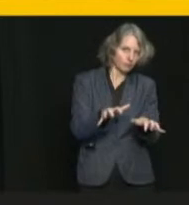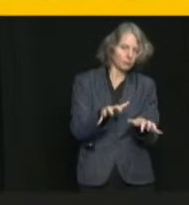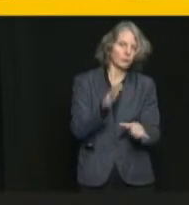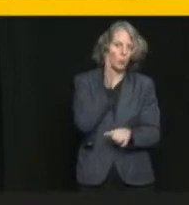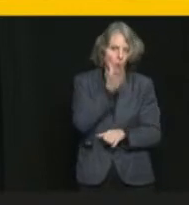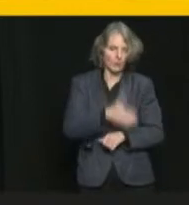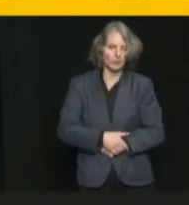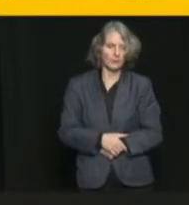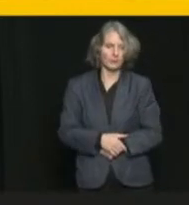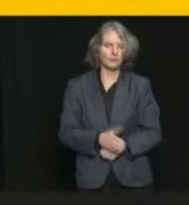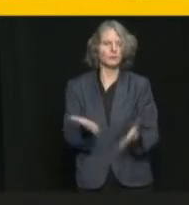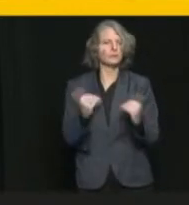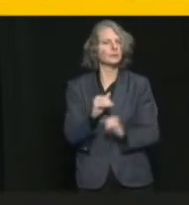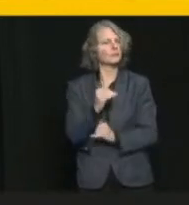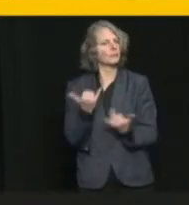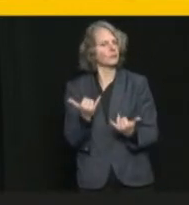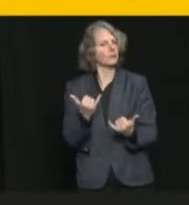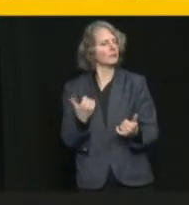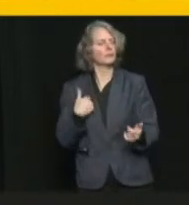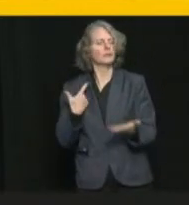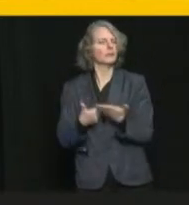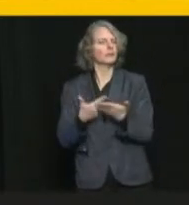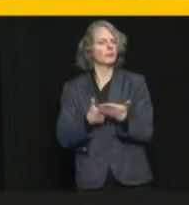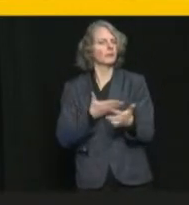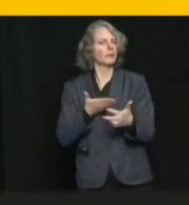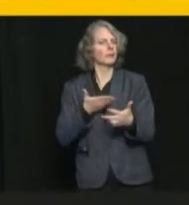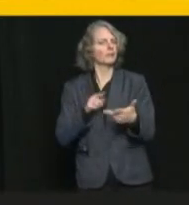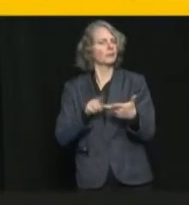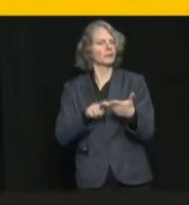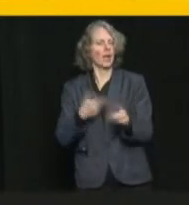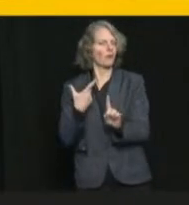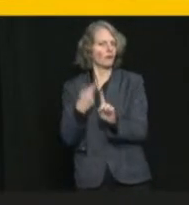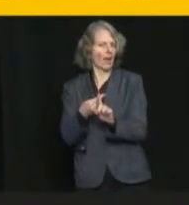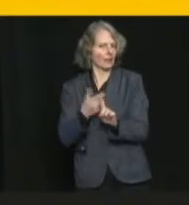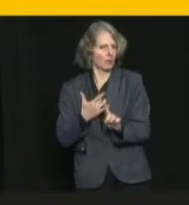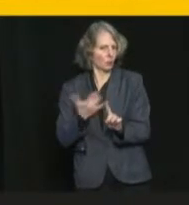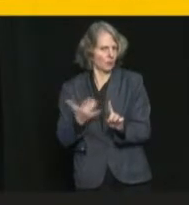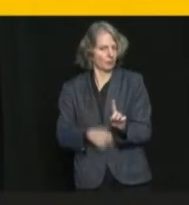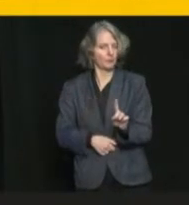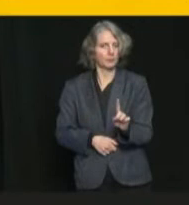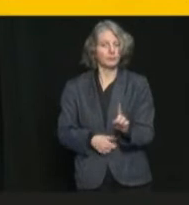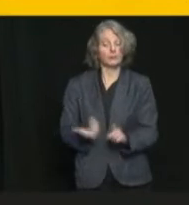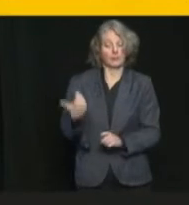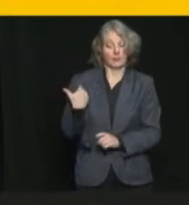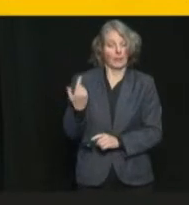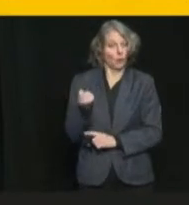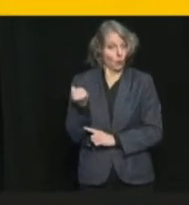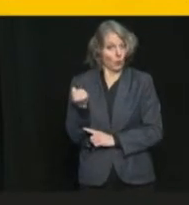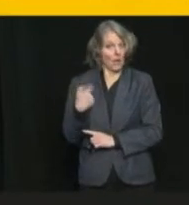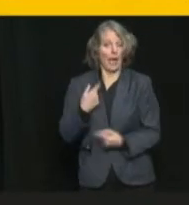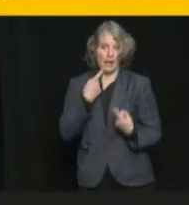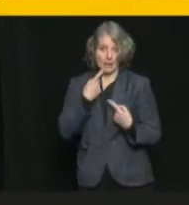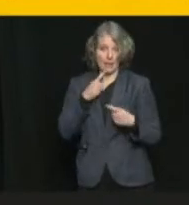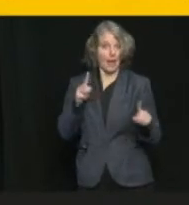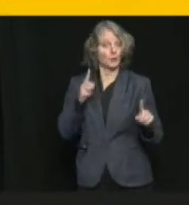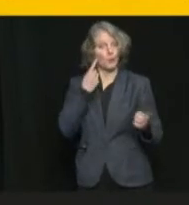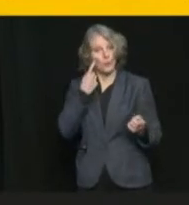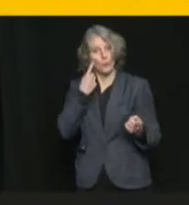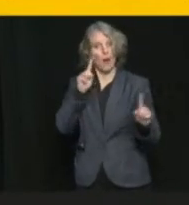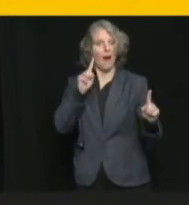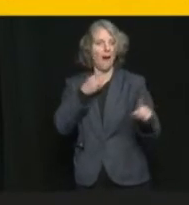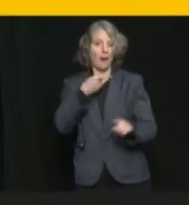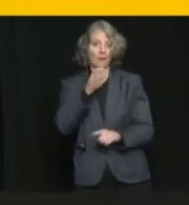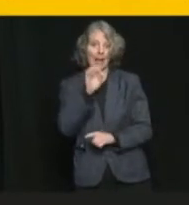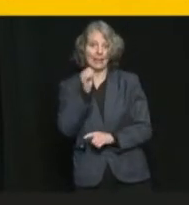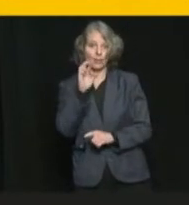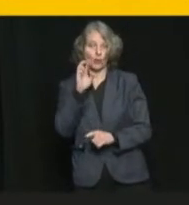Today, I also want to talk about where we are with vaccines. On Tuesday, I announced that we reached an agreement with Pfizer to